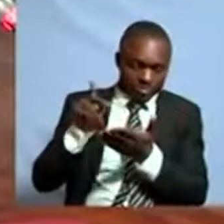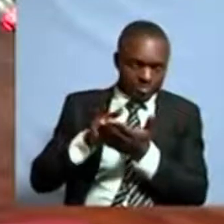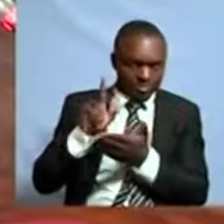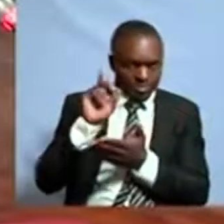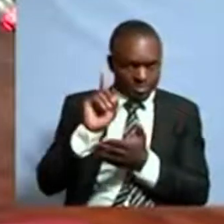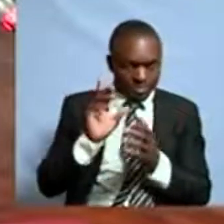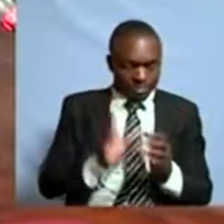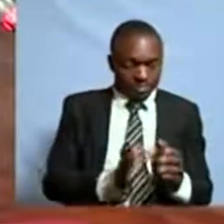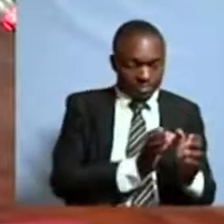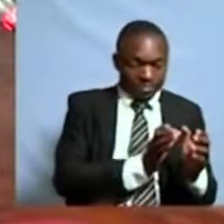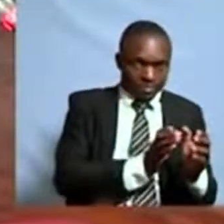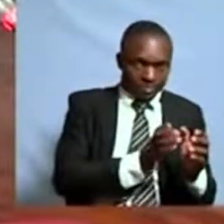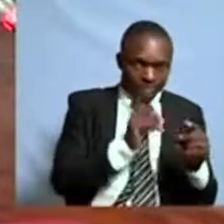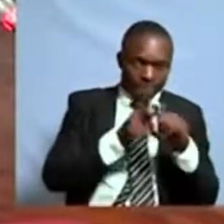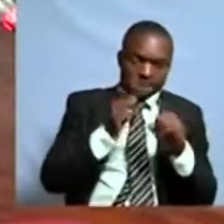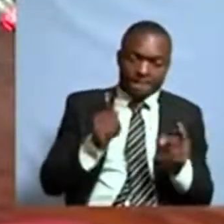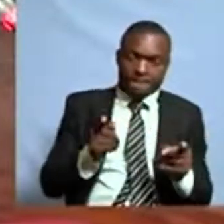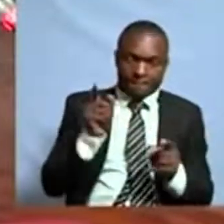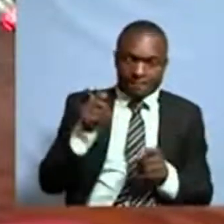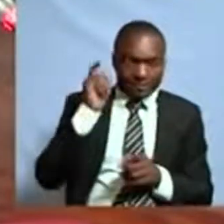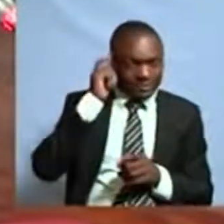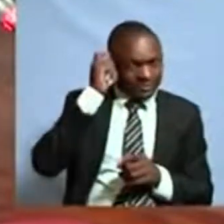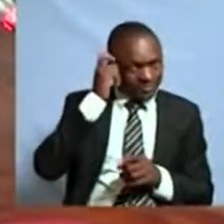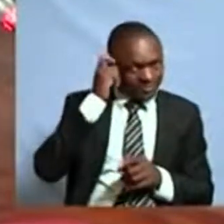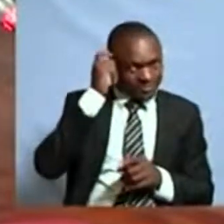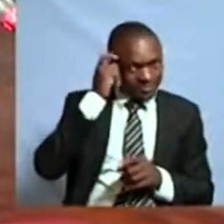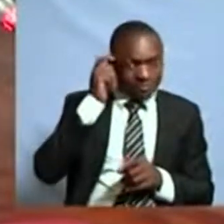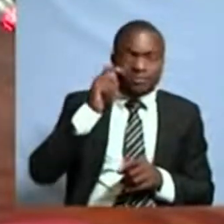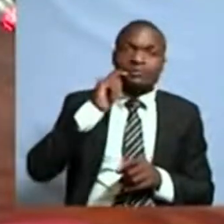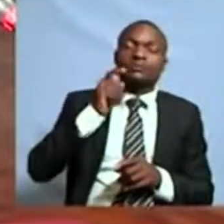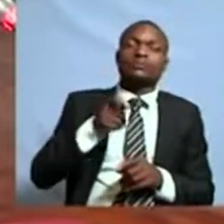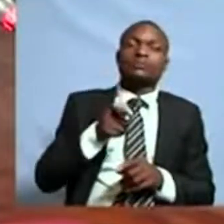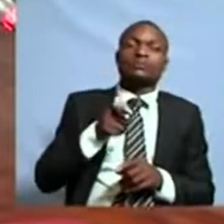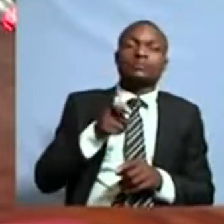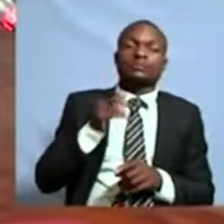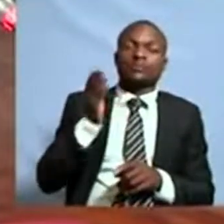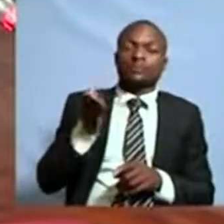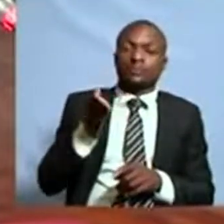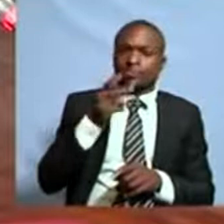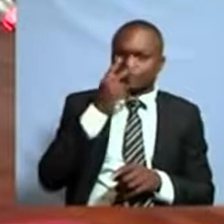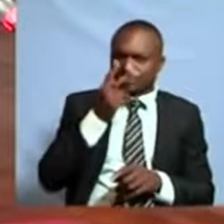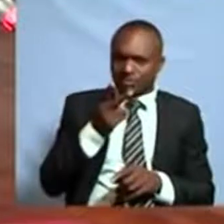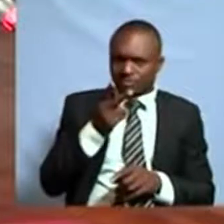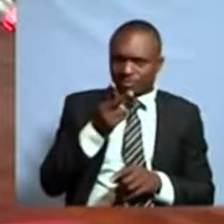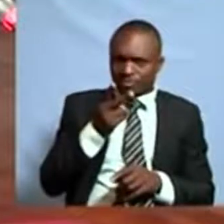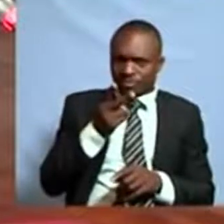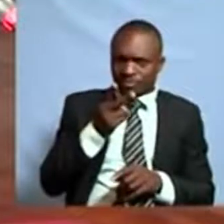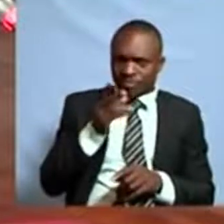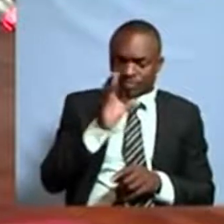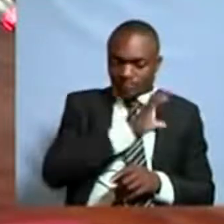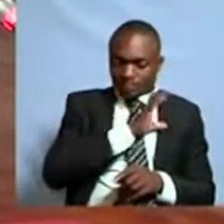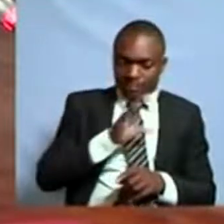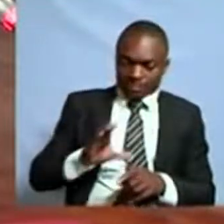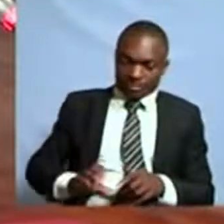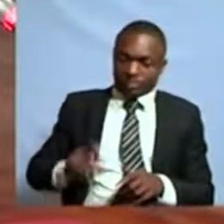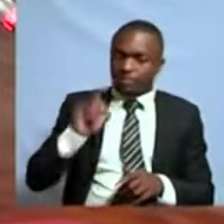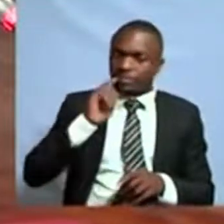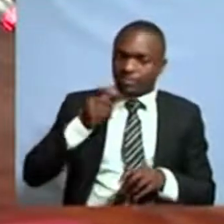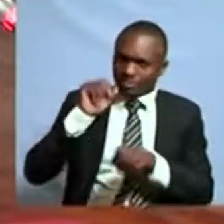side. But we think that it shouldn't be like that, because you see, corporate entities are supposed to